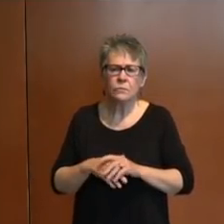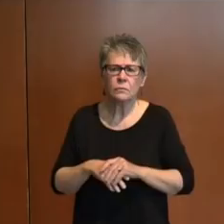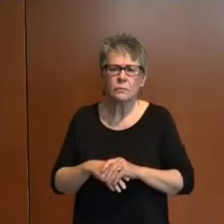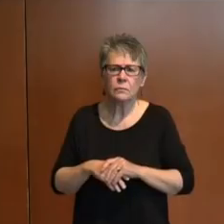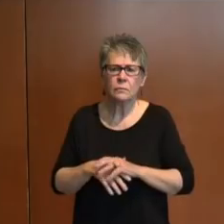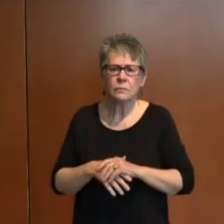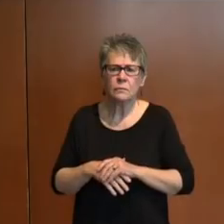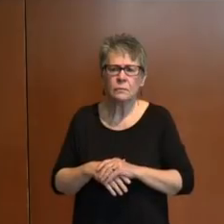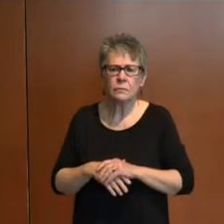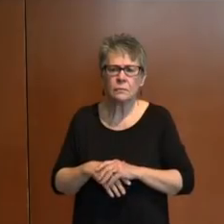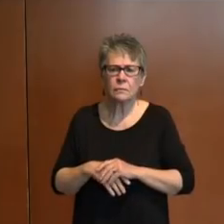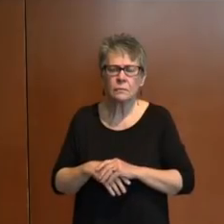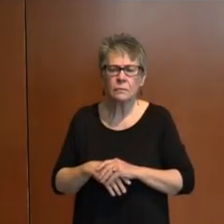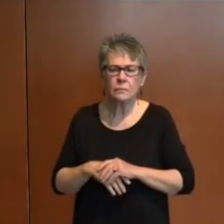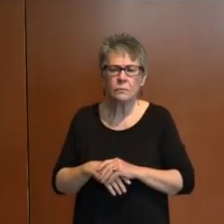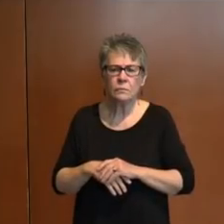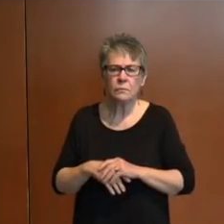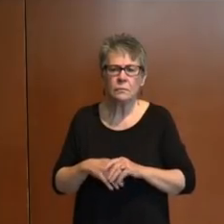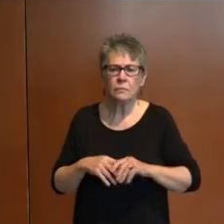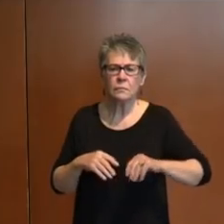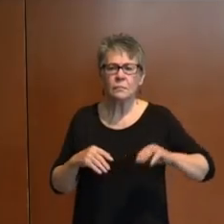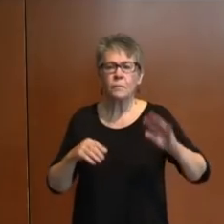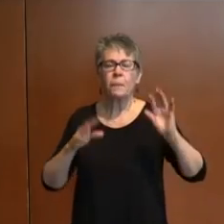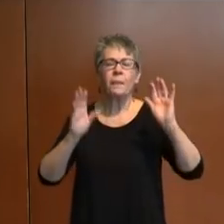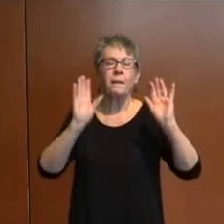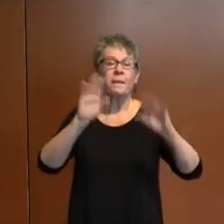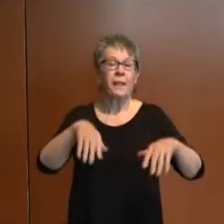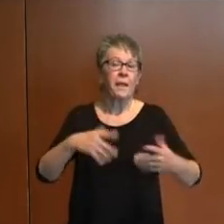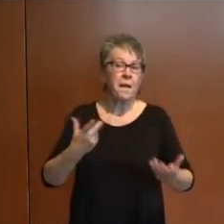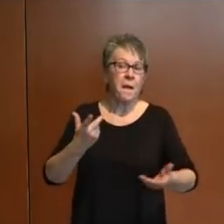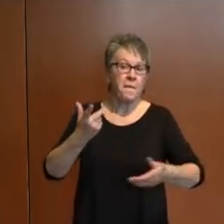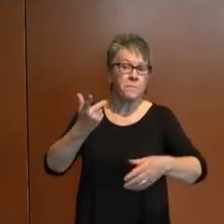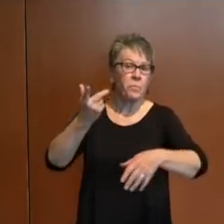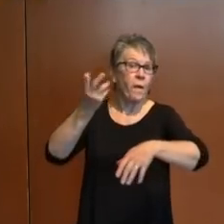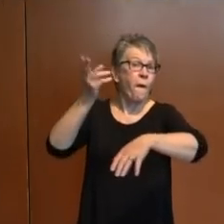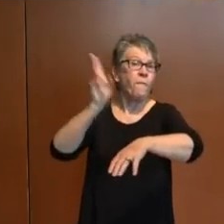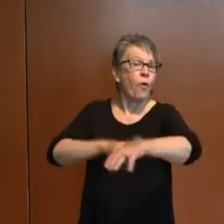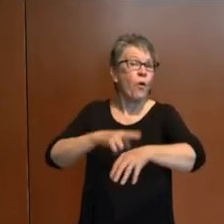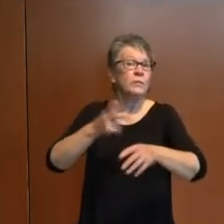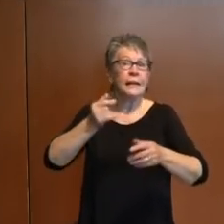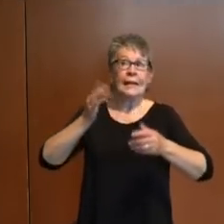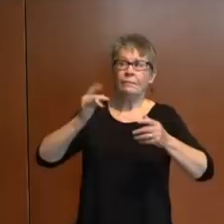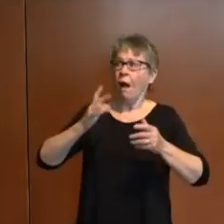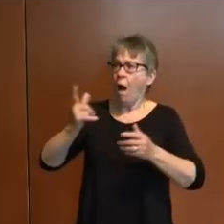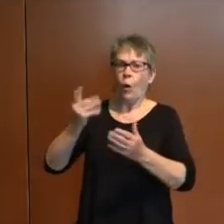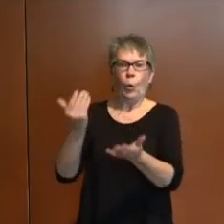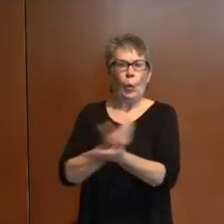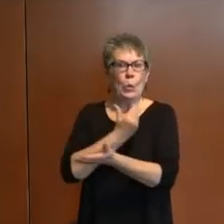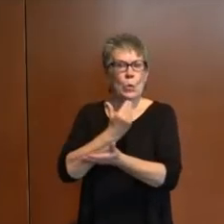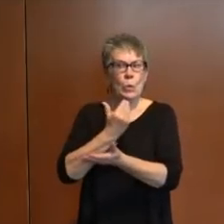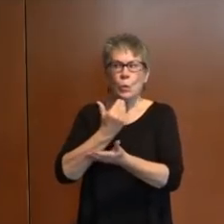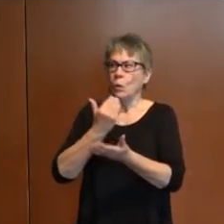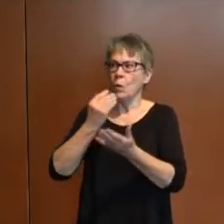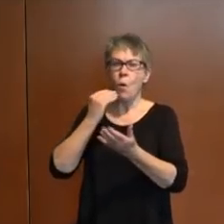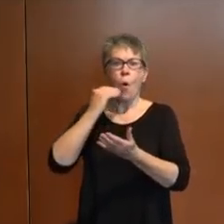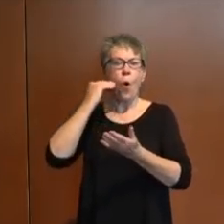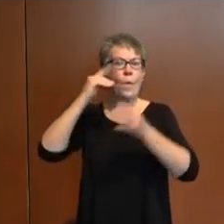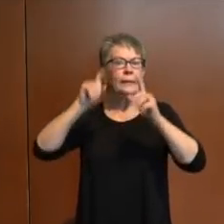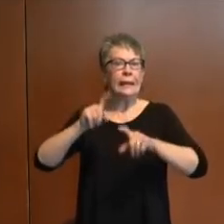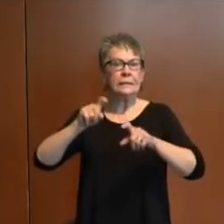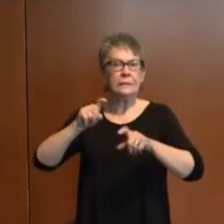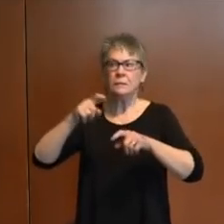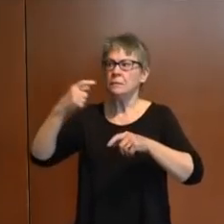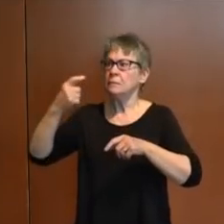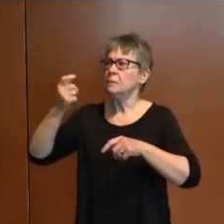put it toward care. Judy, anything you want to add? No, I think we are going to come to a point where we're going to say the use of